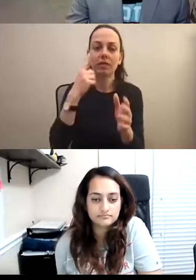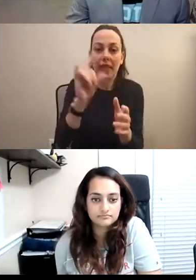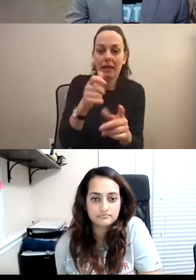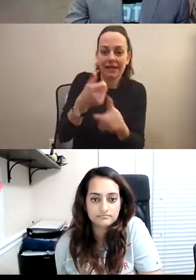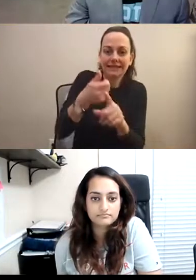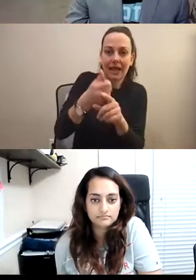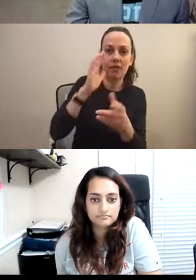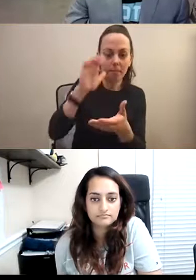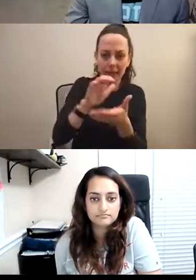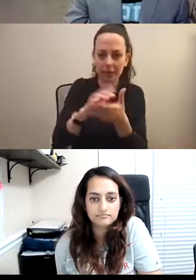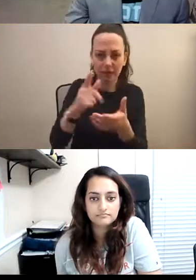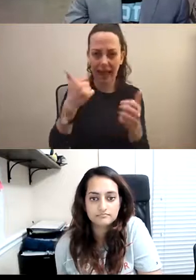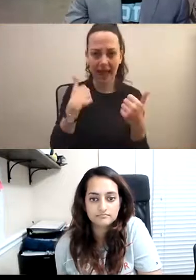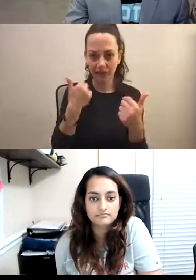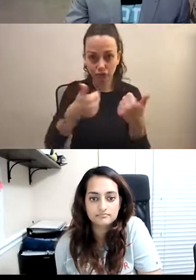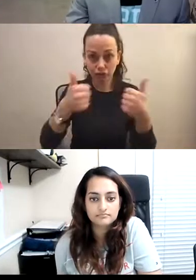itself?